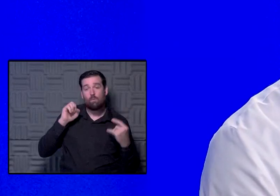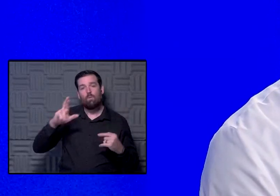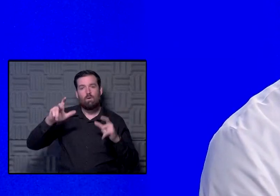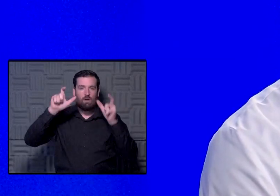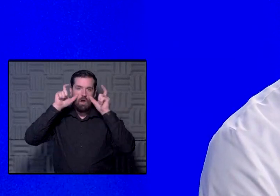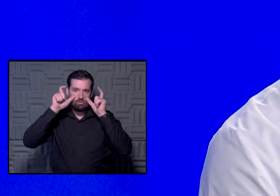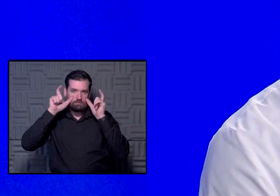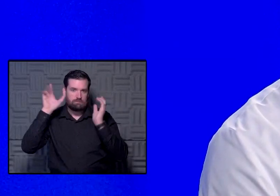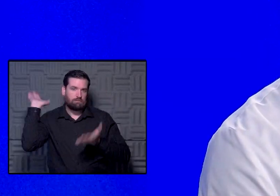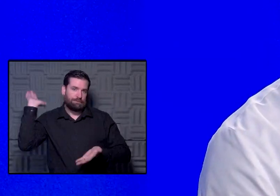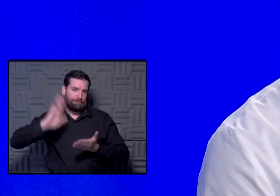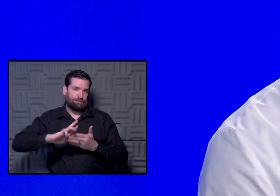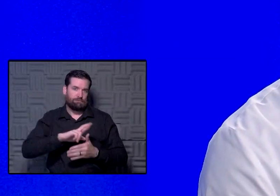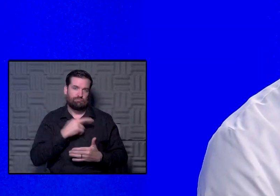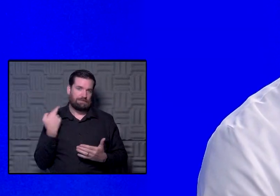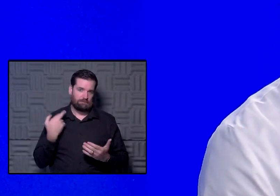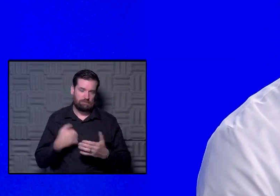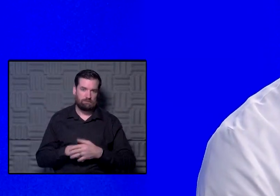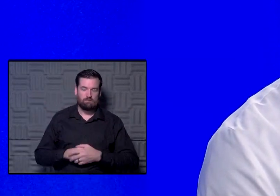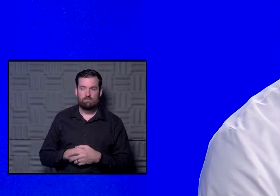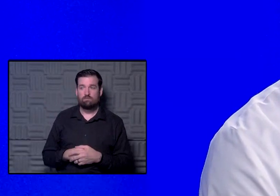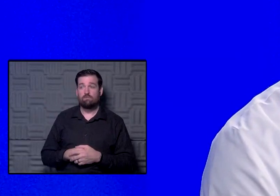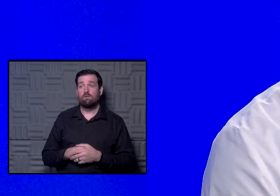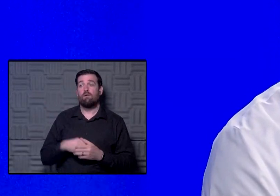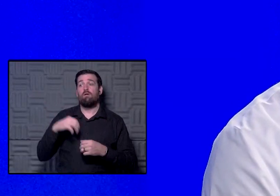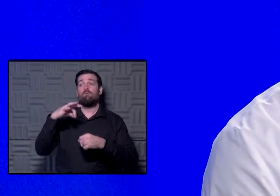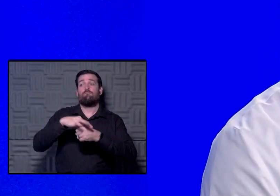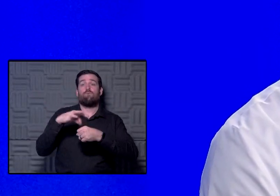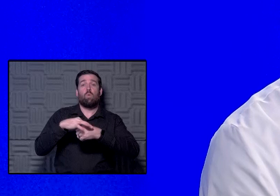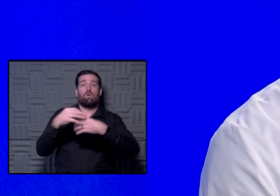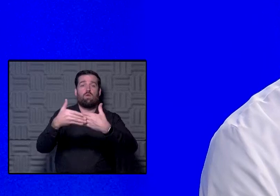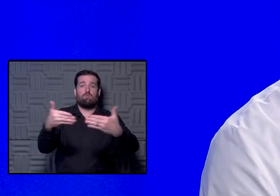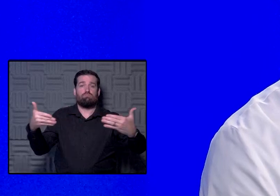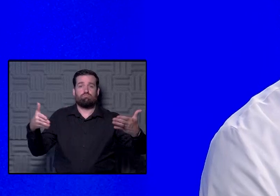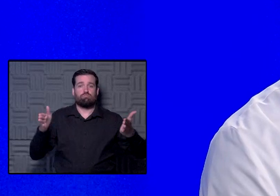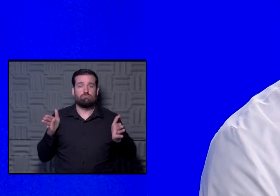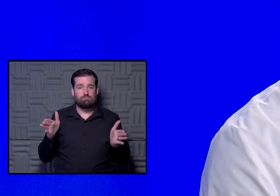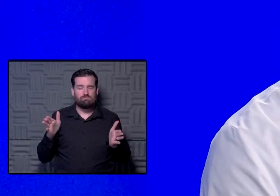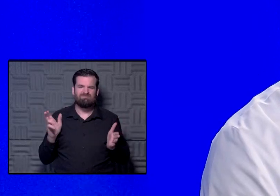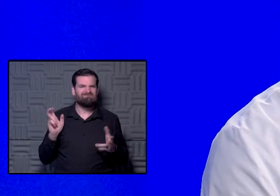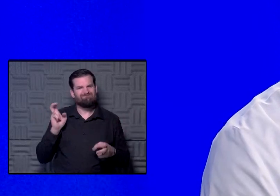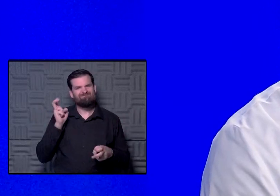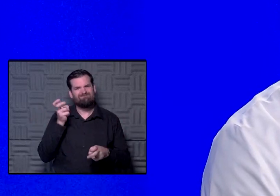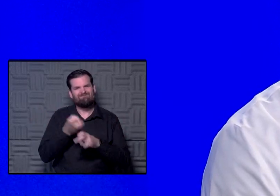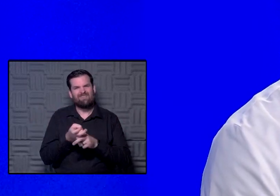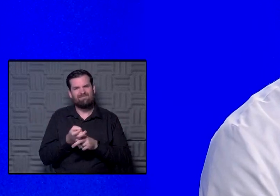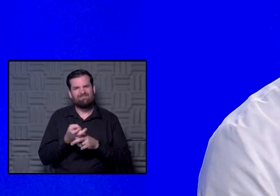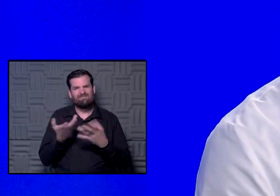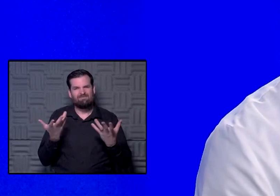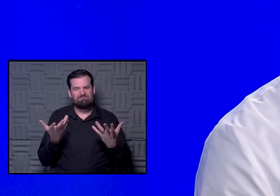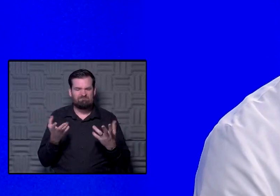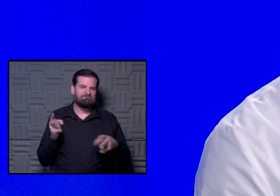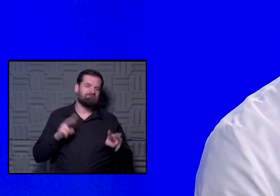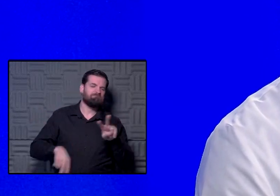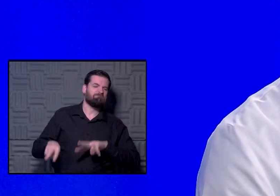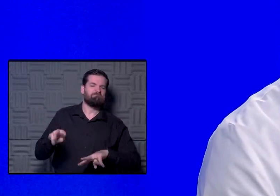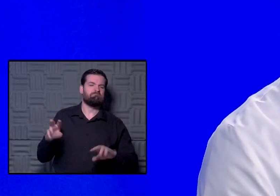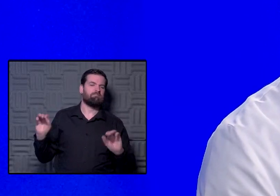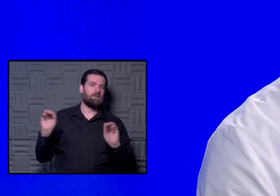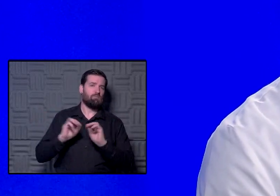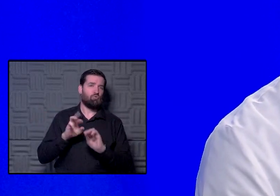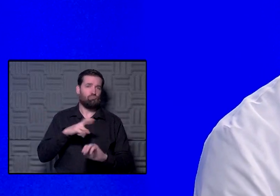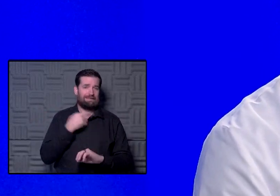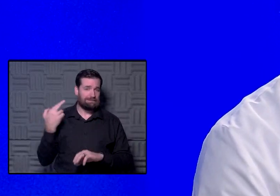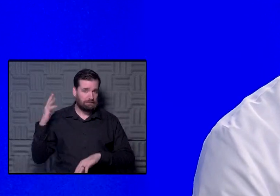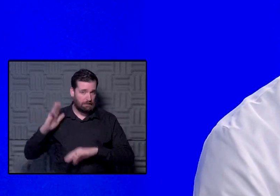to help with reducing the risk of catching it. In the voting booth itself, that's really difficult to say. Again, it's probably going to be more risk than